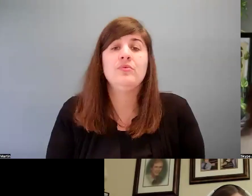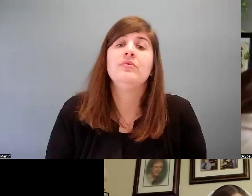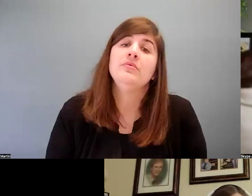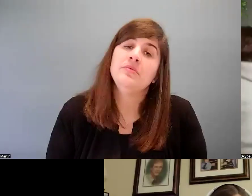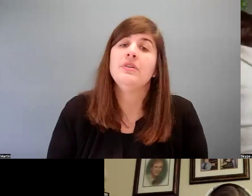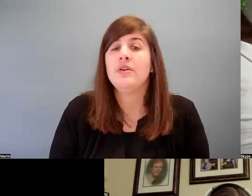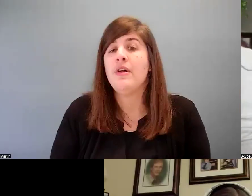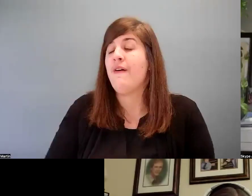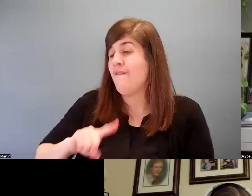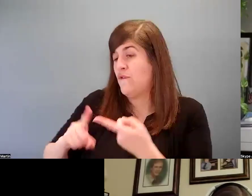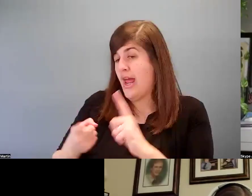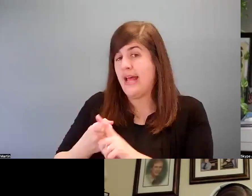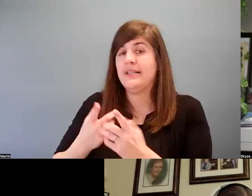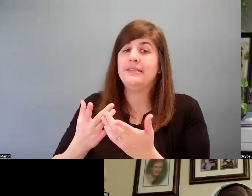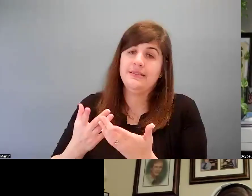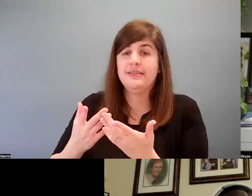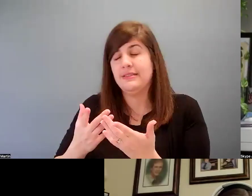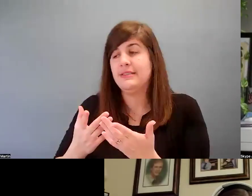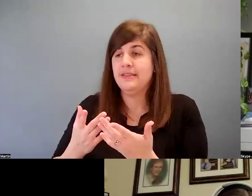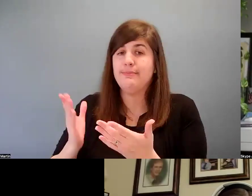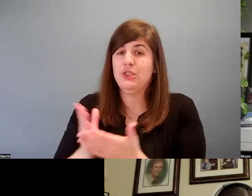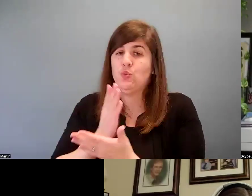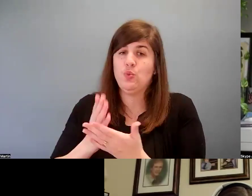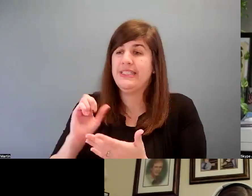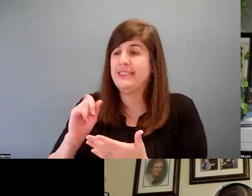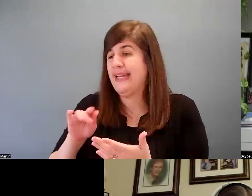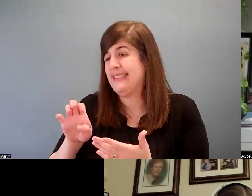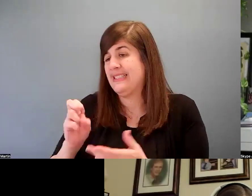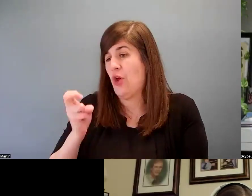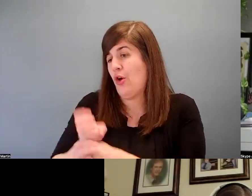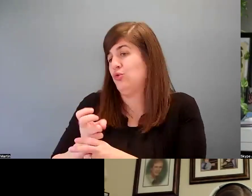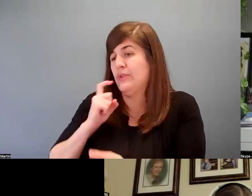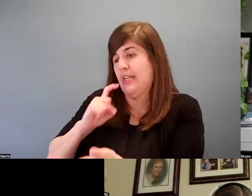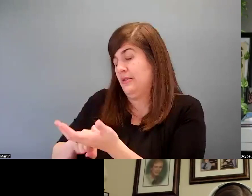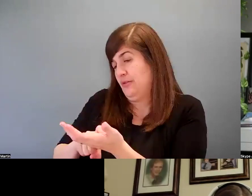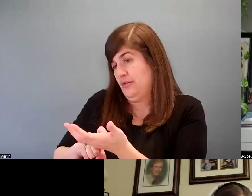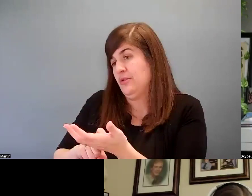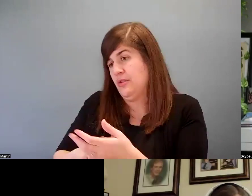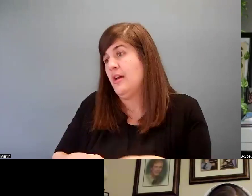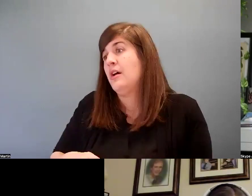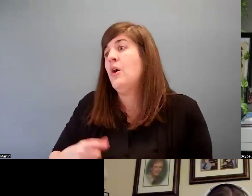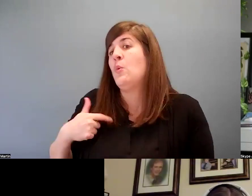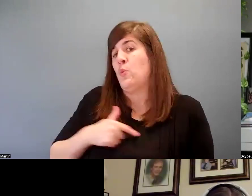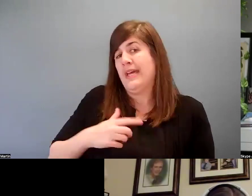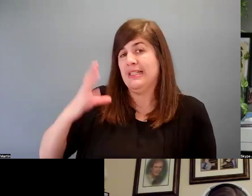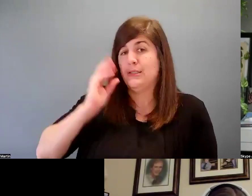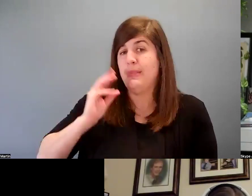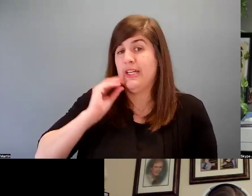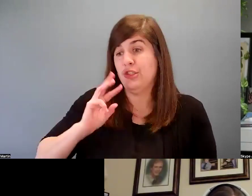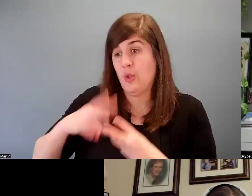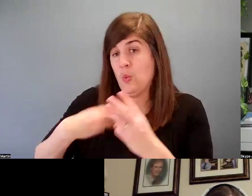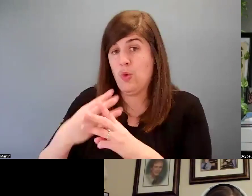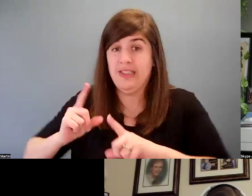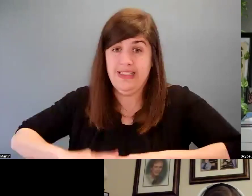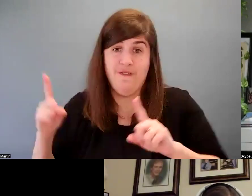Friendship between species is a difficult thing to judge, because we experience the world so much